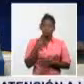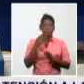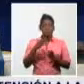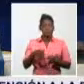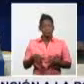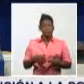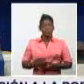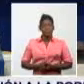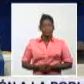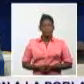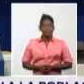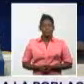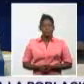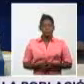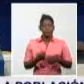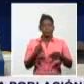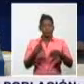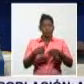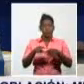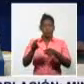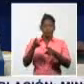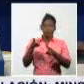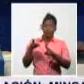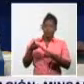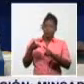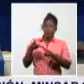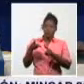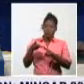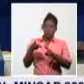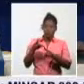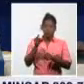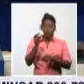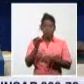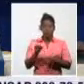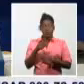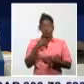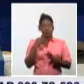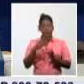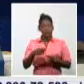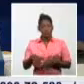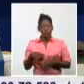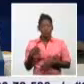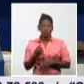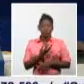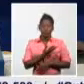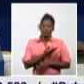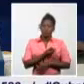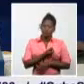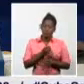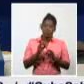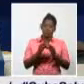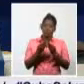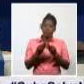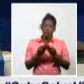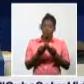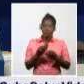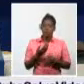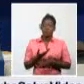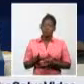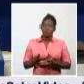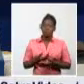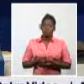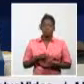the intensive care ward, and despite all efforts and treatments, he passed